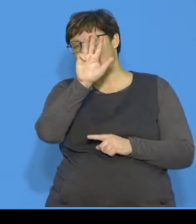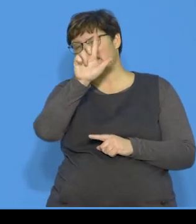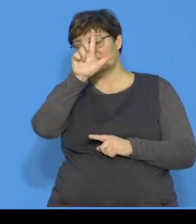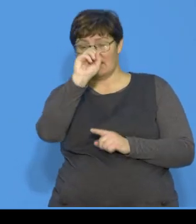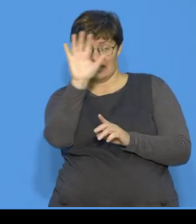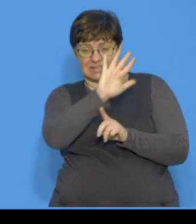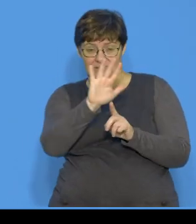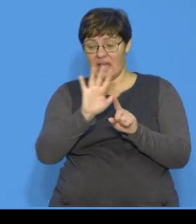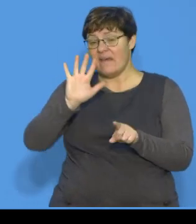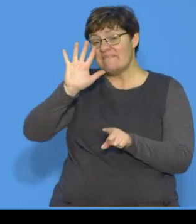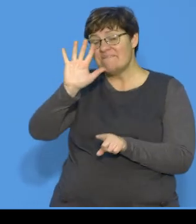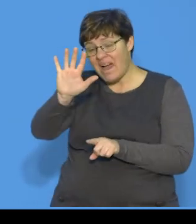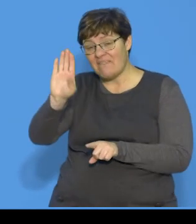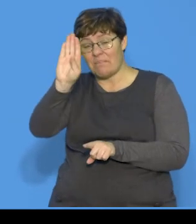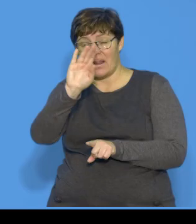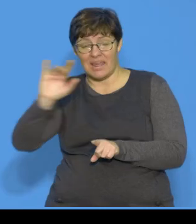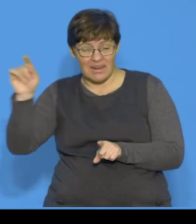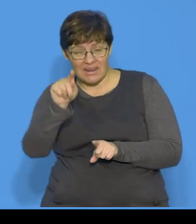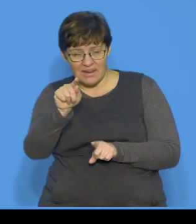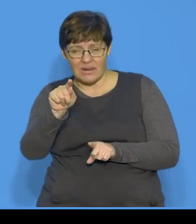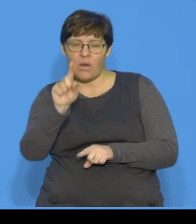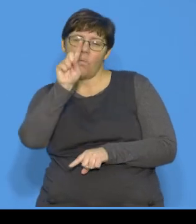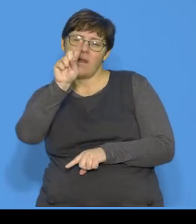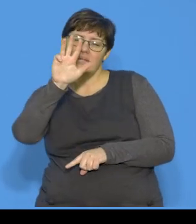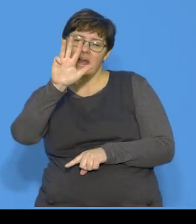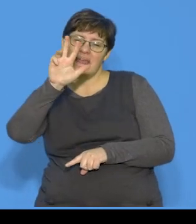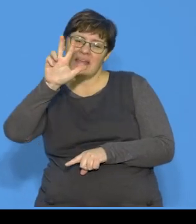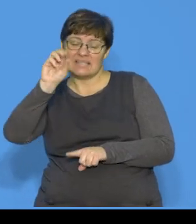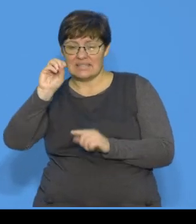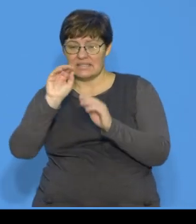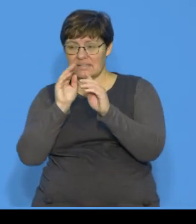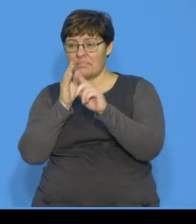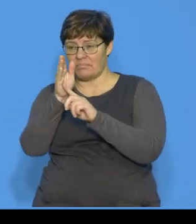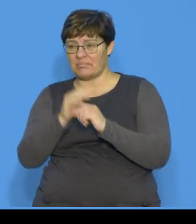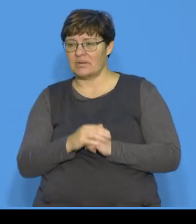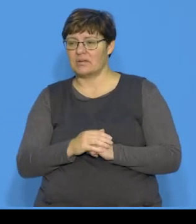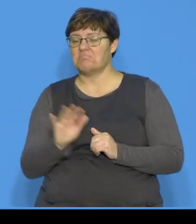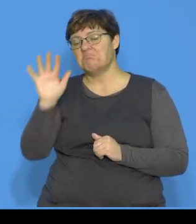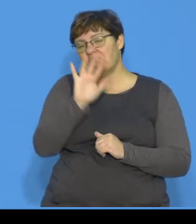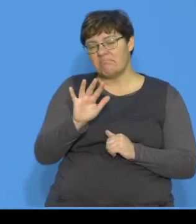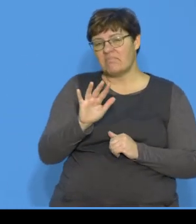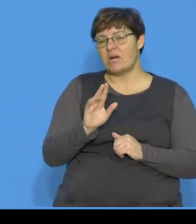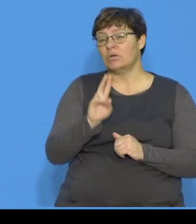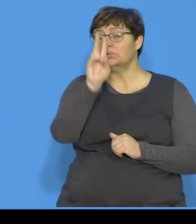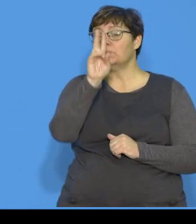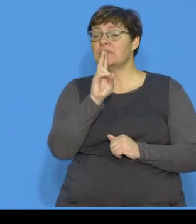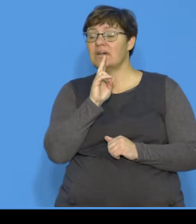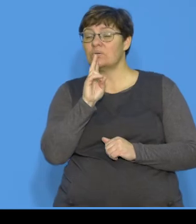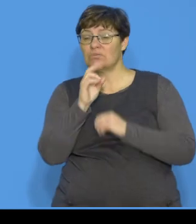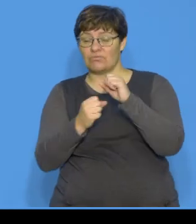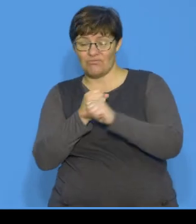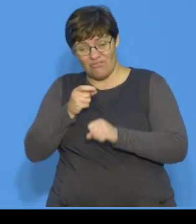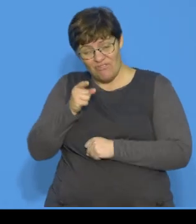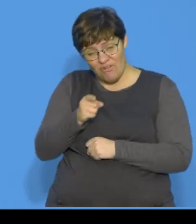5 billion point came in the late 1980s. Around about